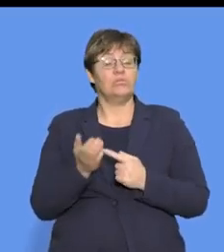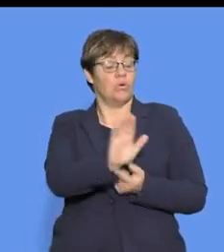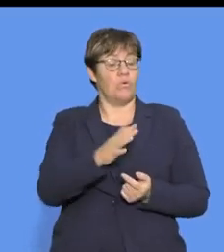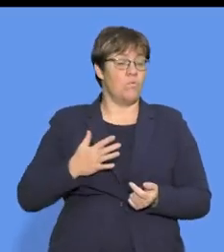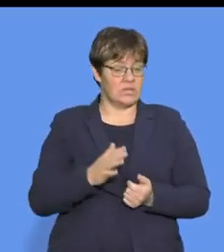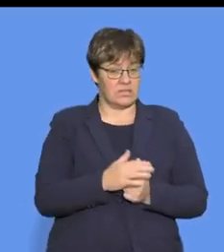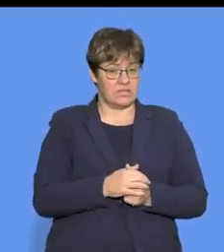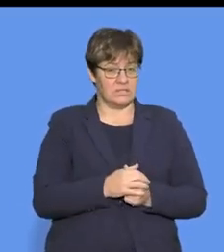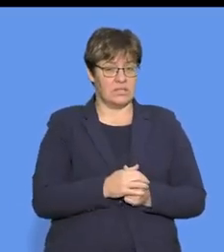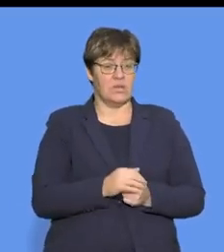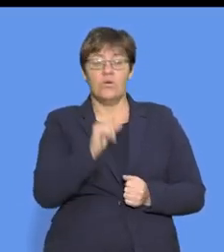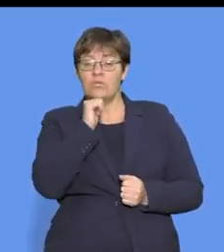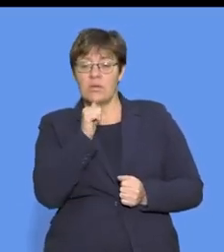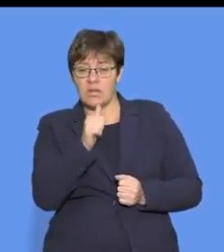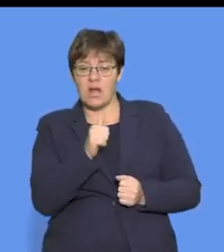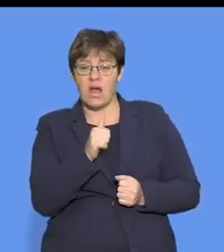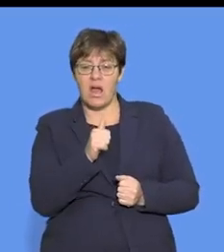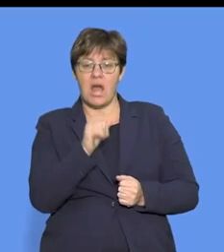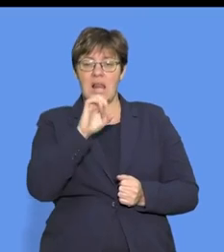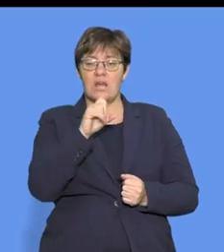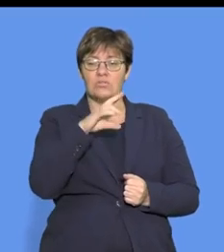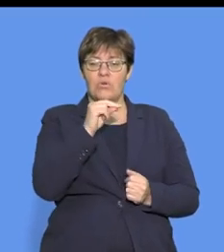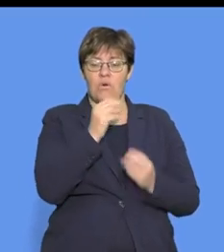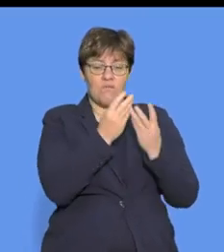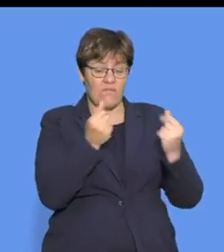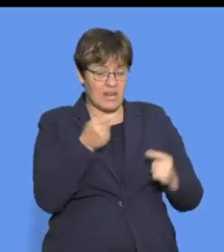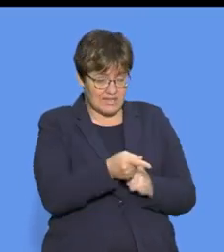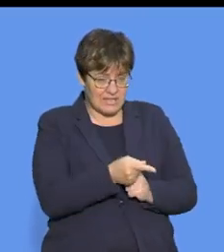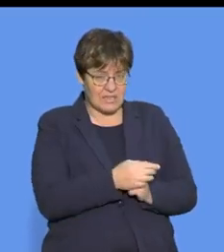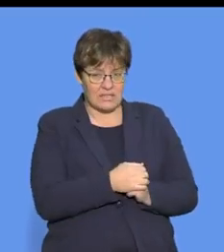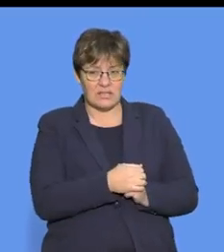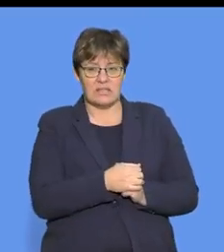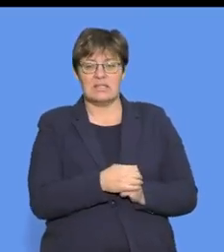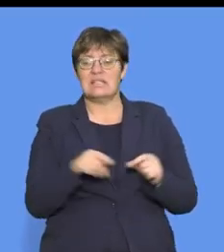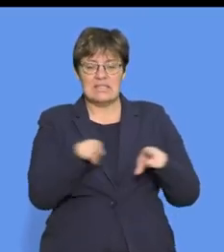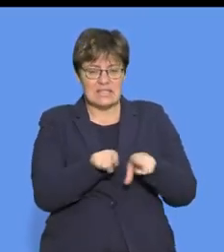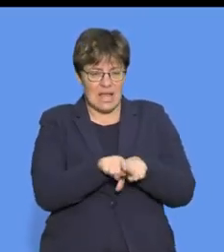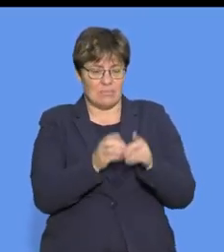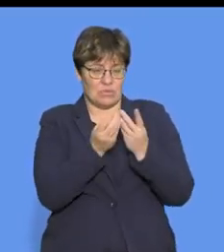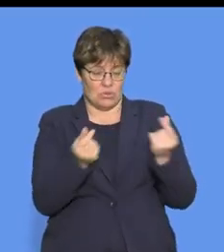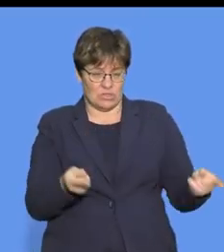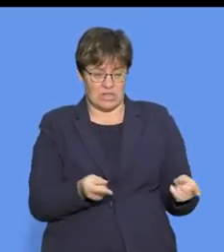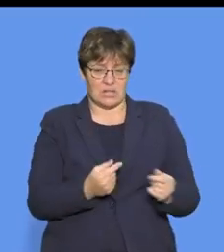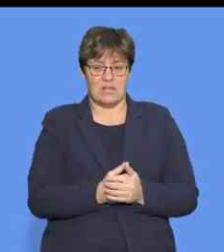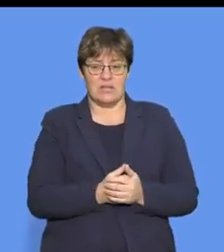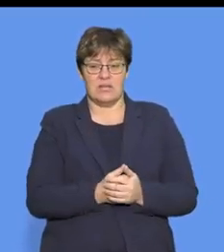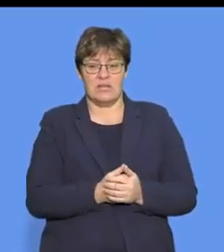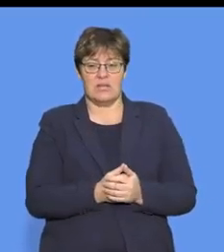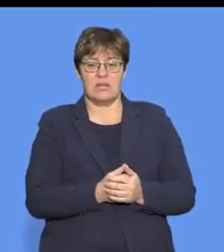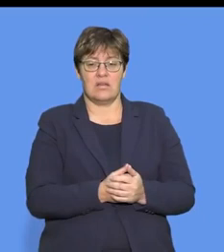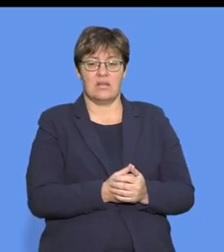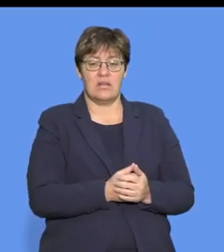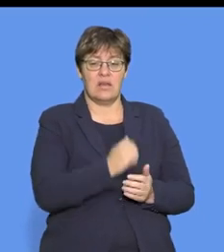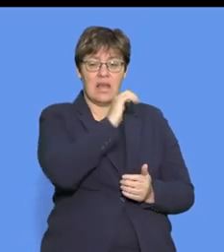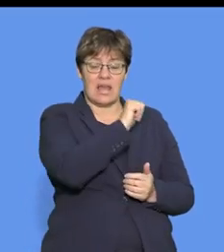just wanted to show you that even for electrorefining, there's a solution with two electrodes, the same solution. The